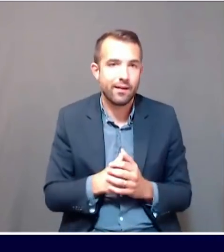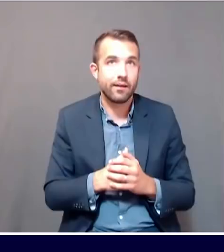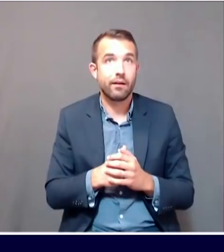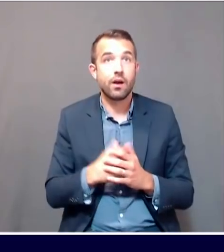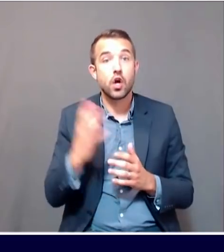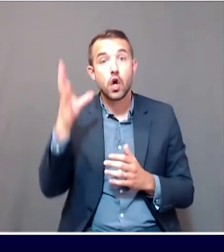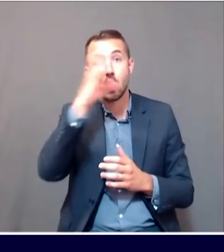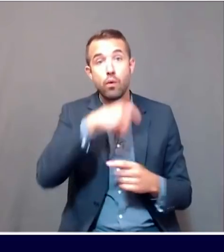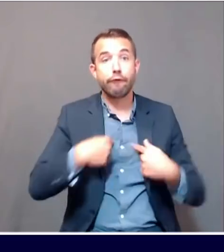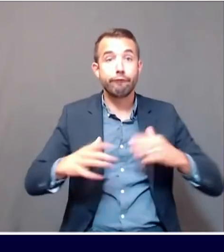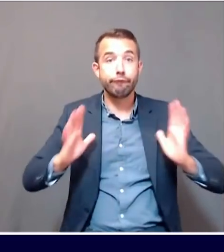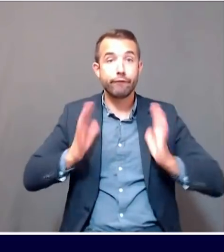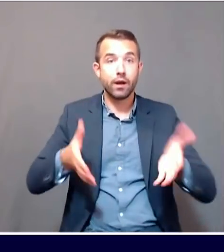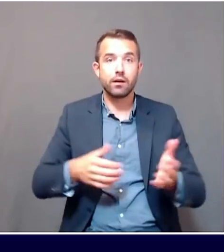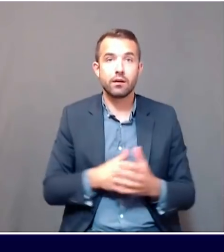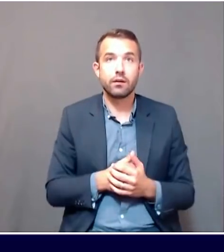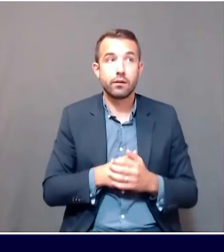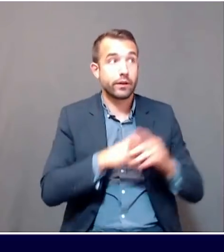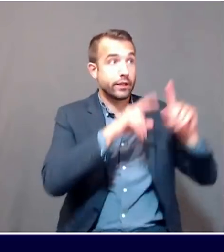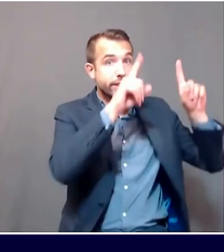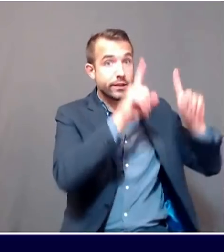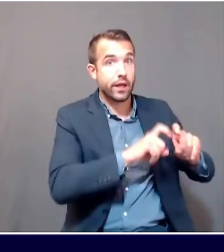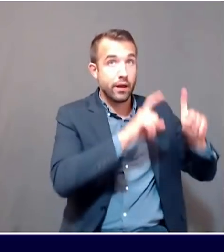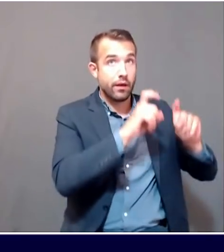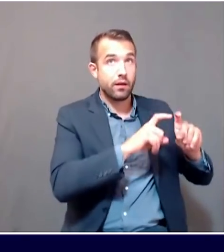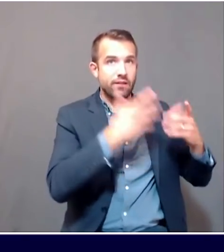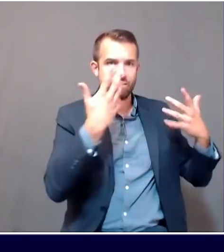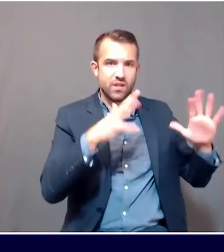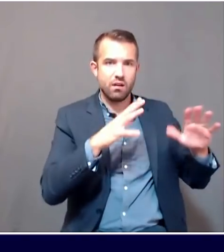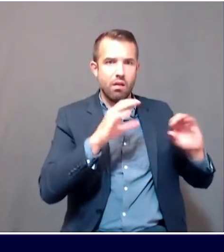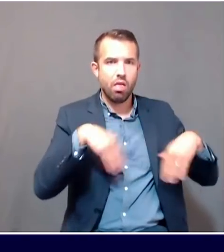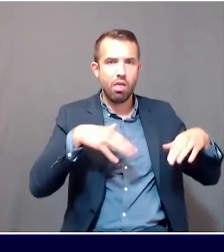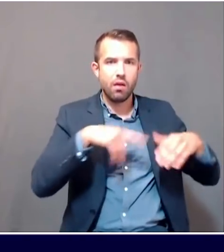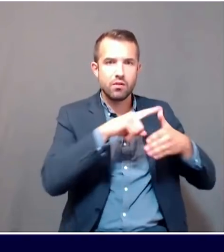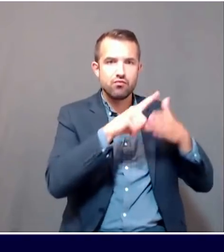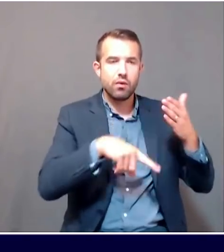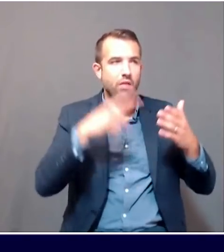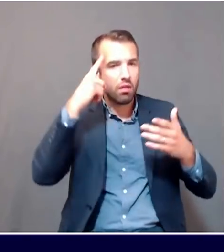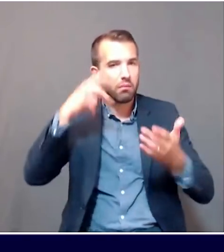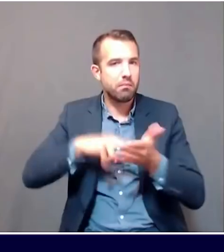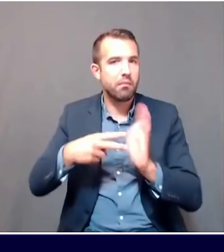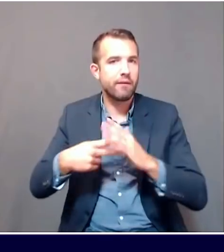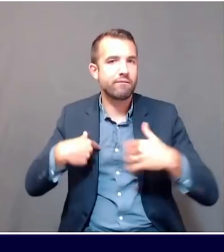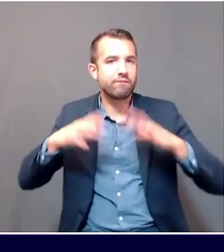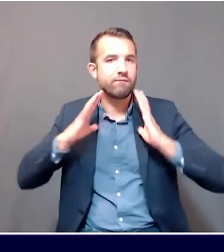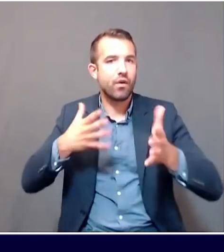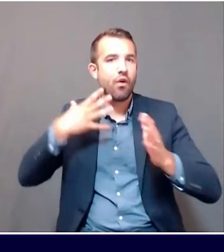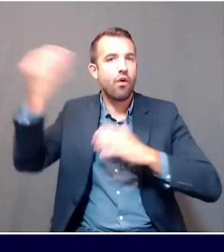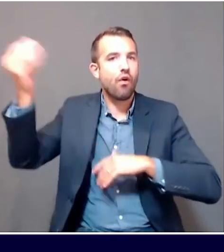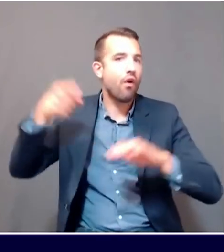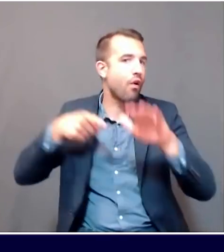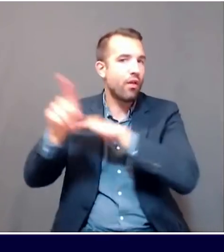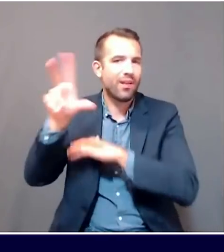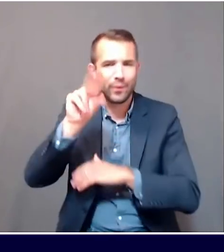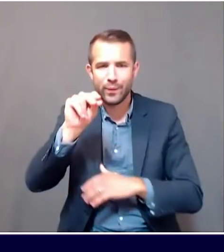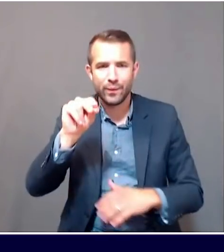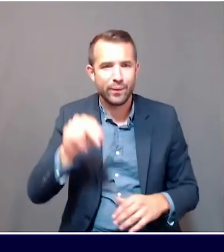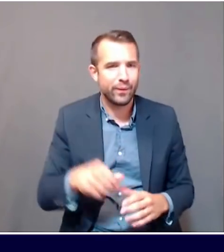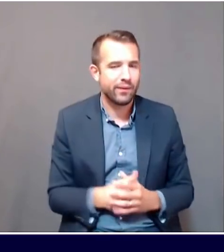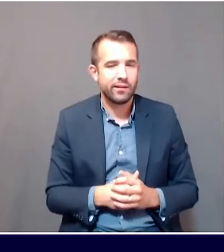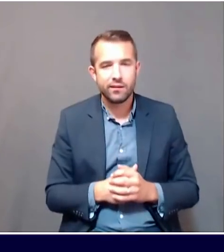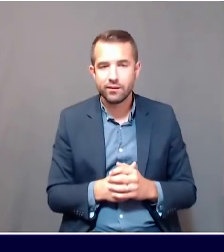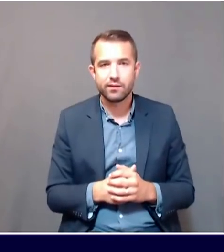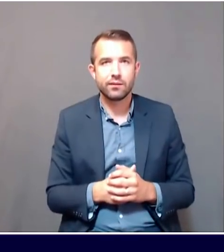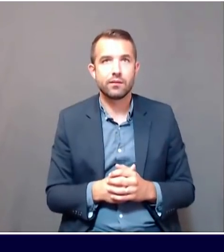that, hey, I got a test, I'm sure it's going to be negative, so I'm going to go out to eat here while I'm in Maine. That doesn't work. The system requires